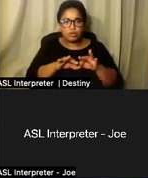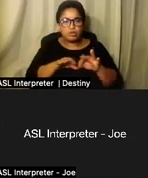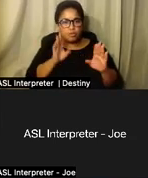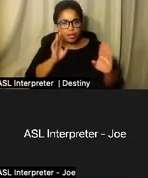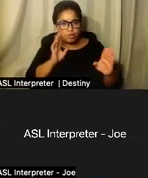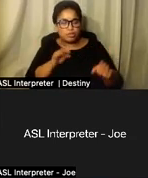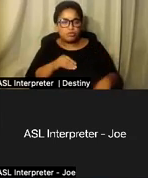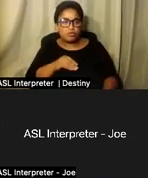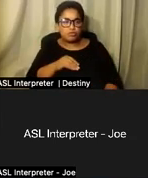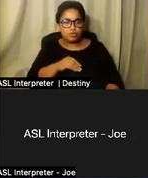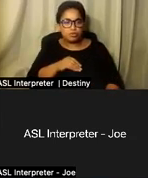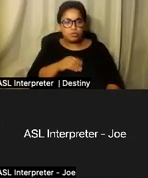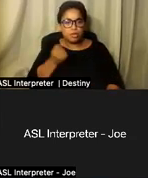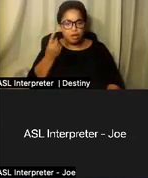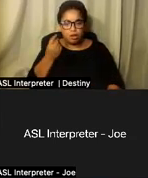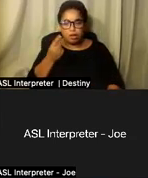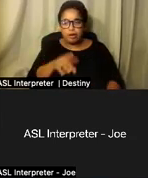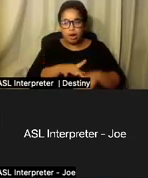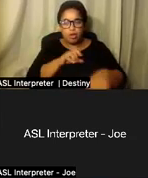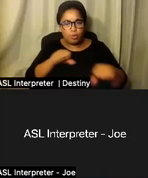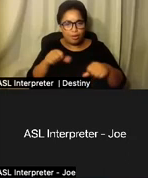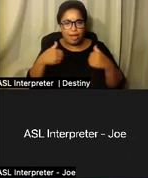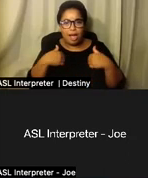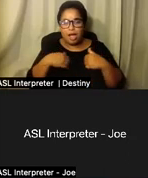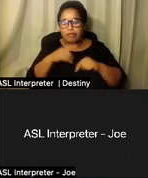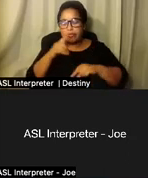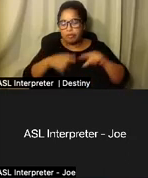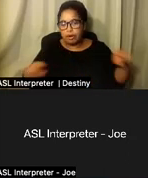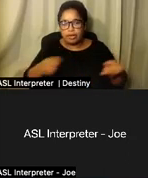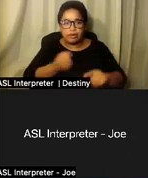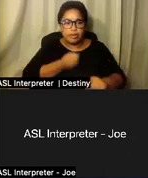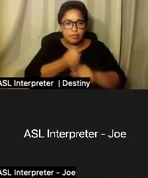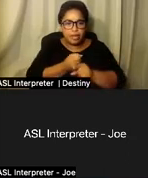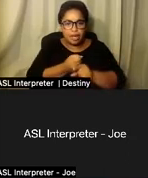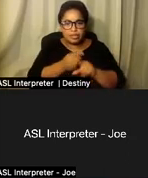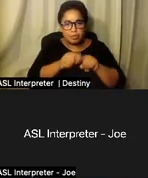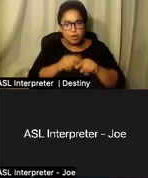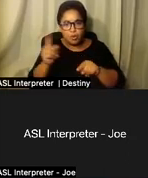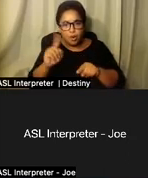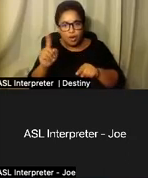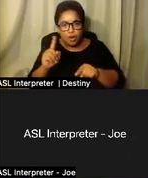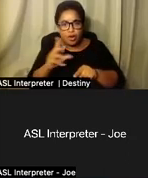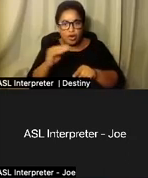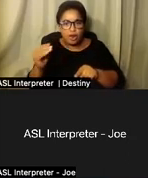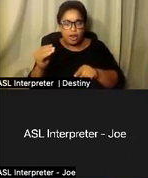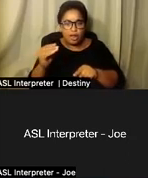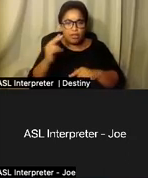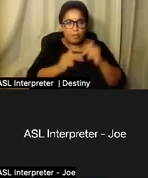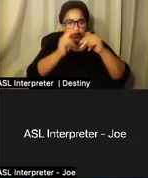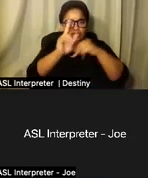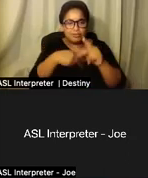attention. But the, you know, earthquakes have a variety of impacts based on the location, also the construction of buildings,